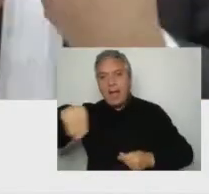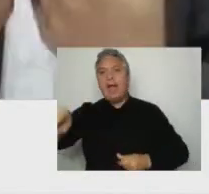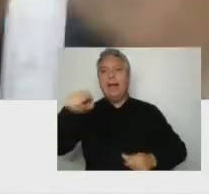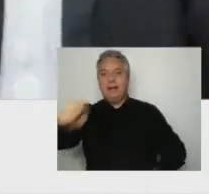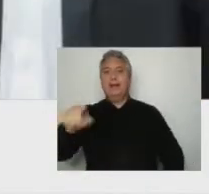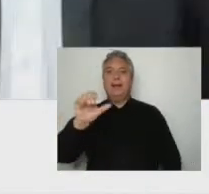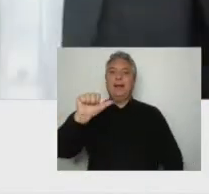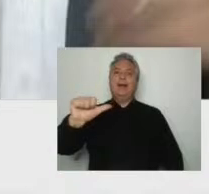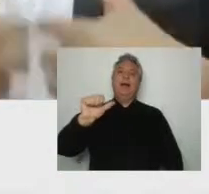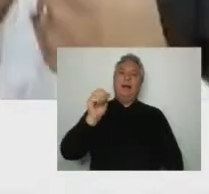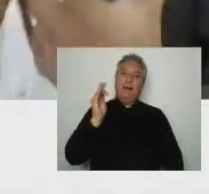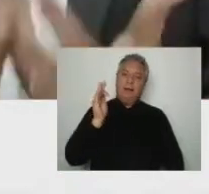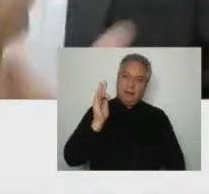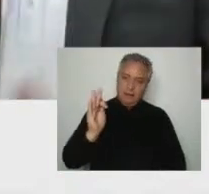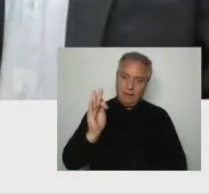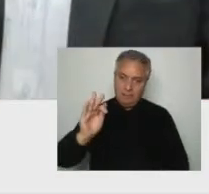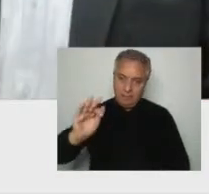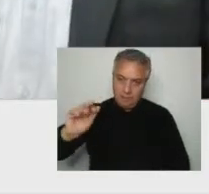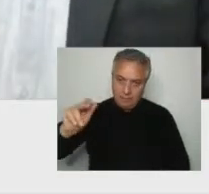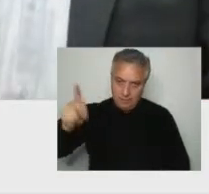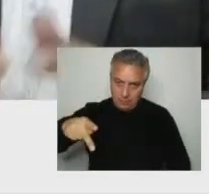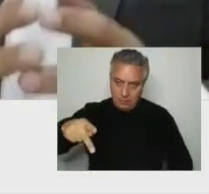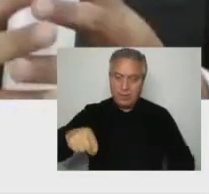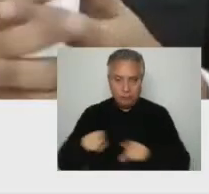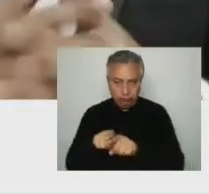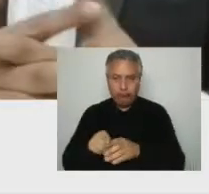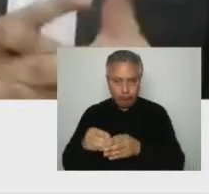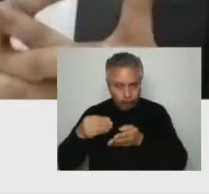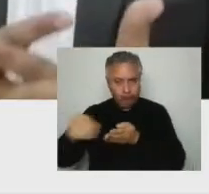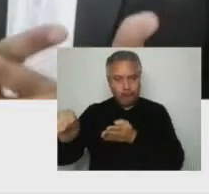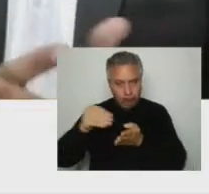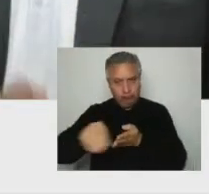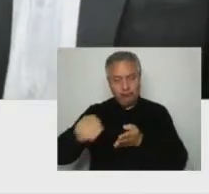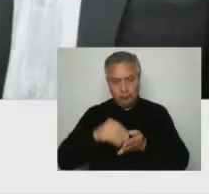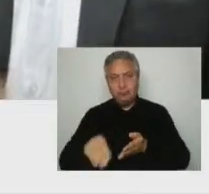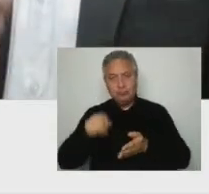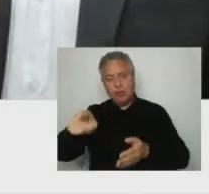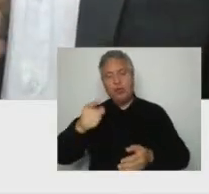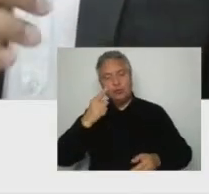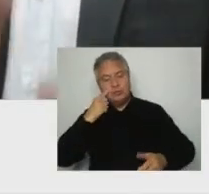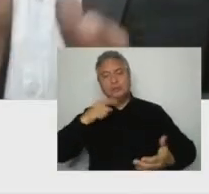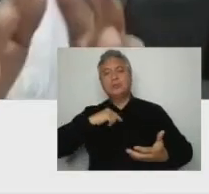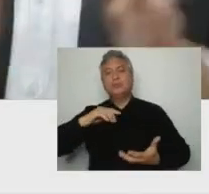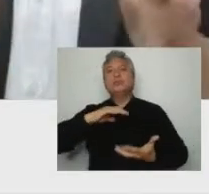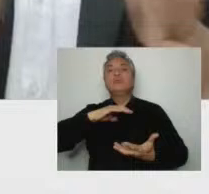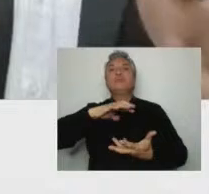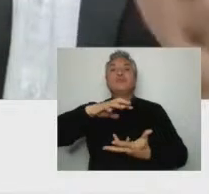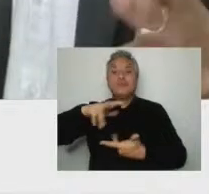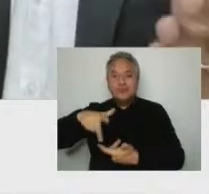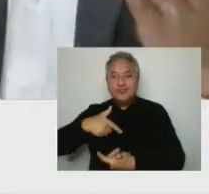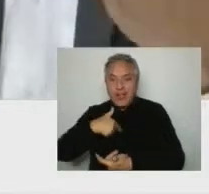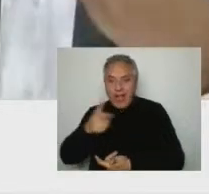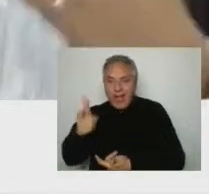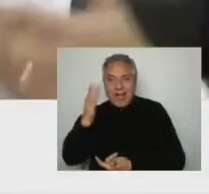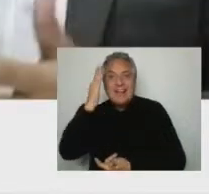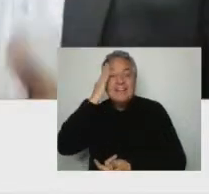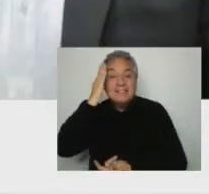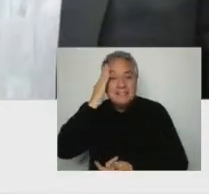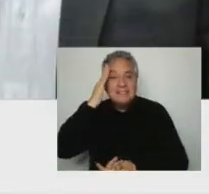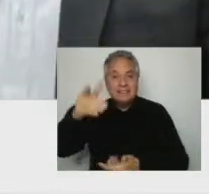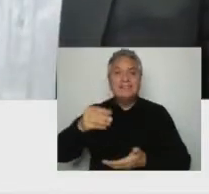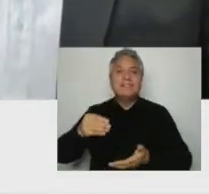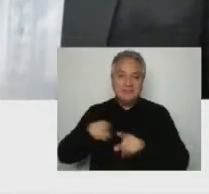formally signed up in the system. So it's not that we have to explain it to the individuals and inform them of what the